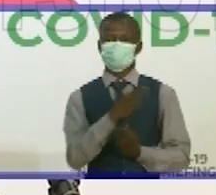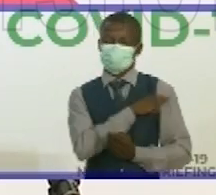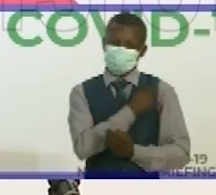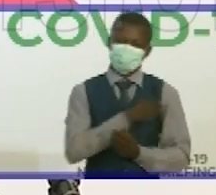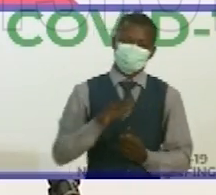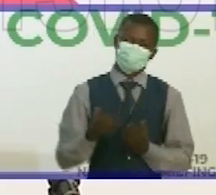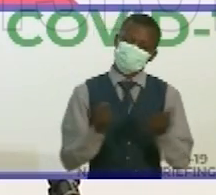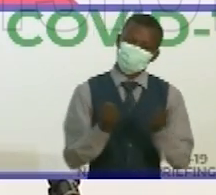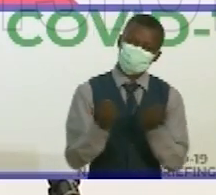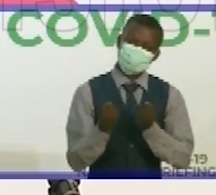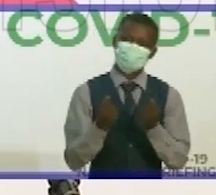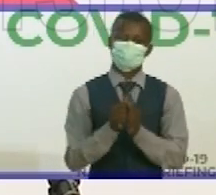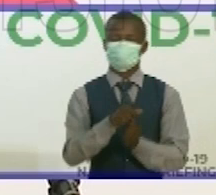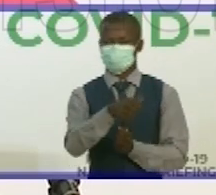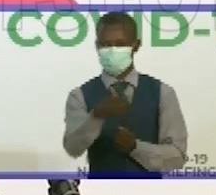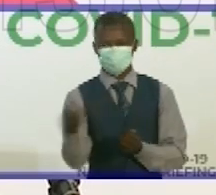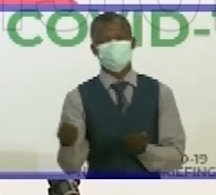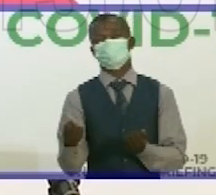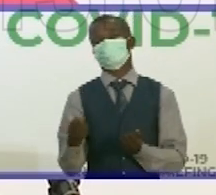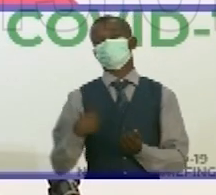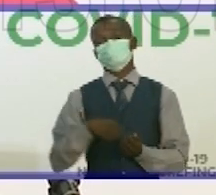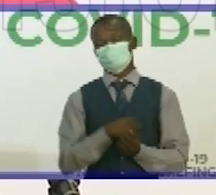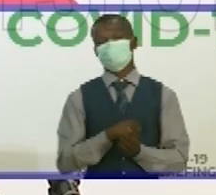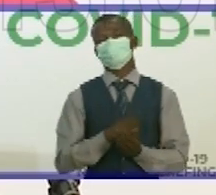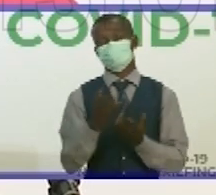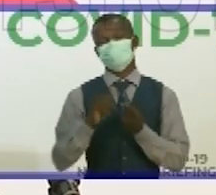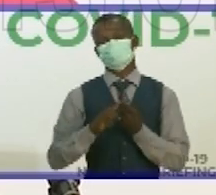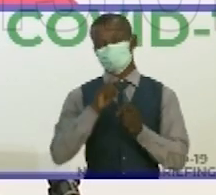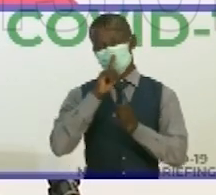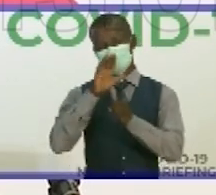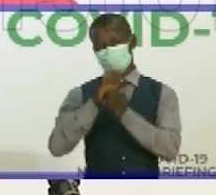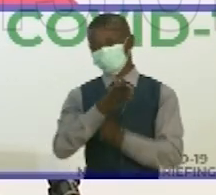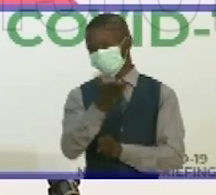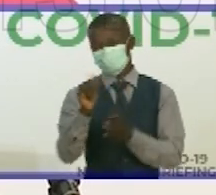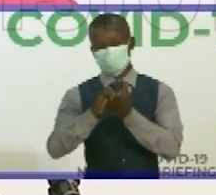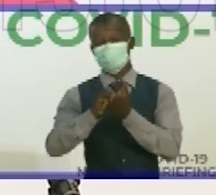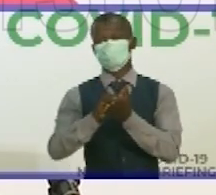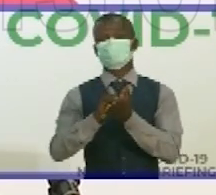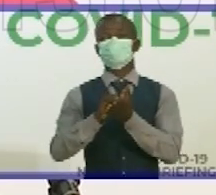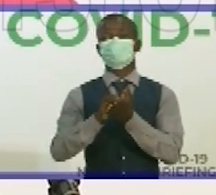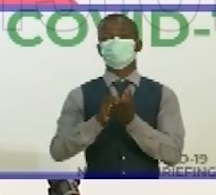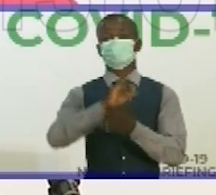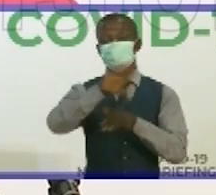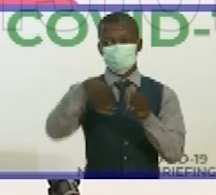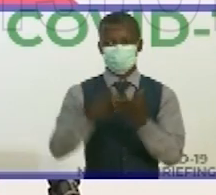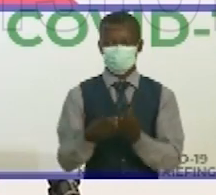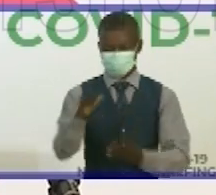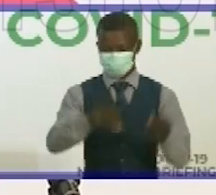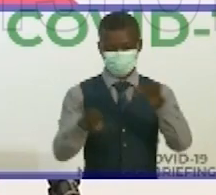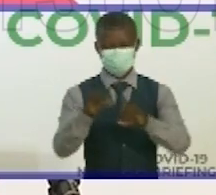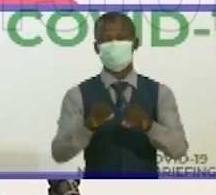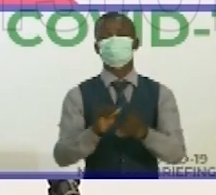phones, respectively. We wish to assure you that the resources will